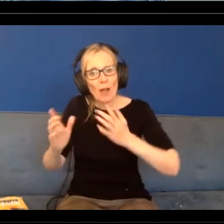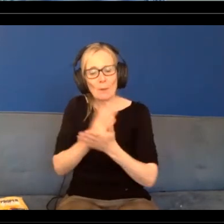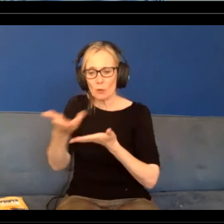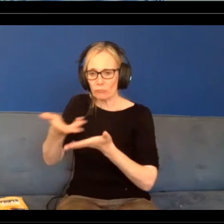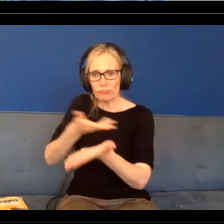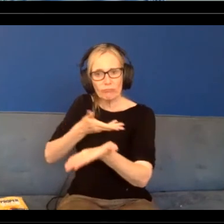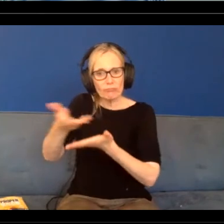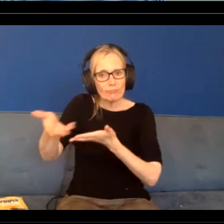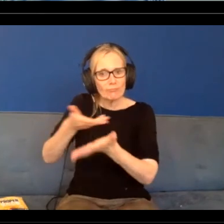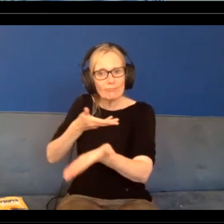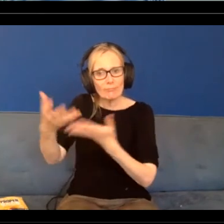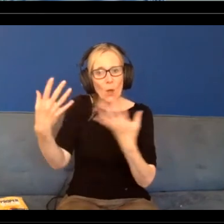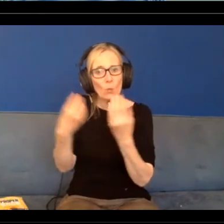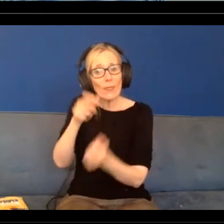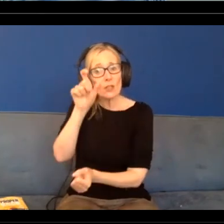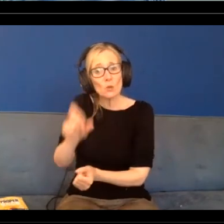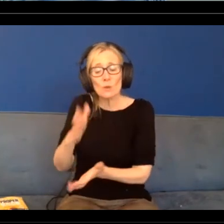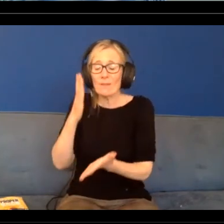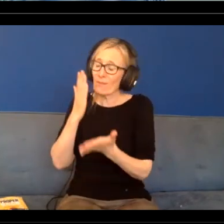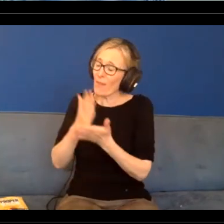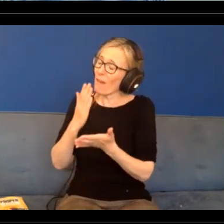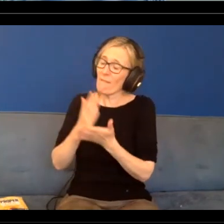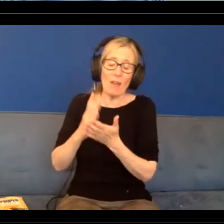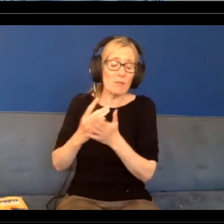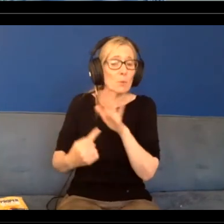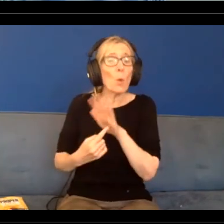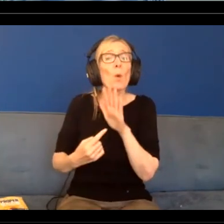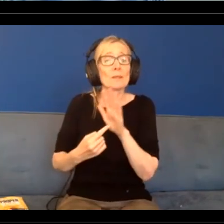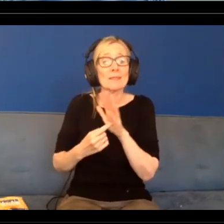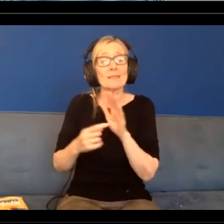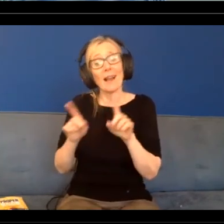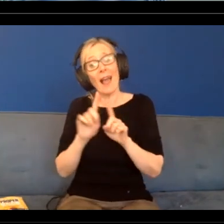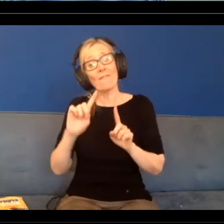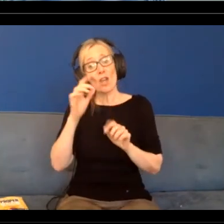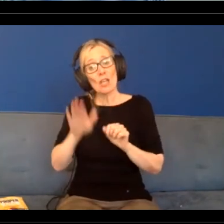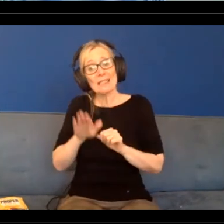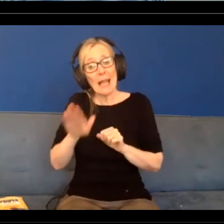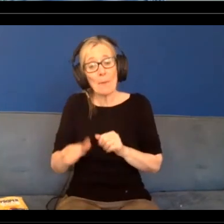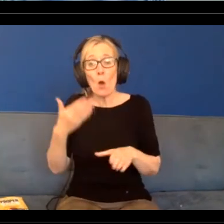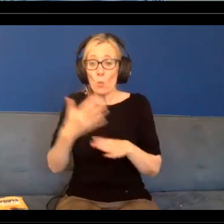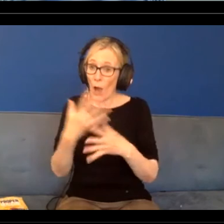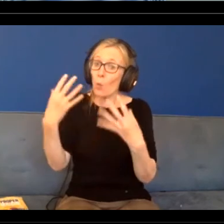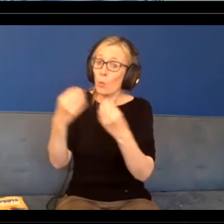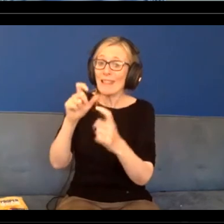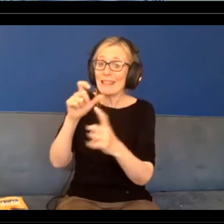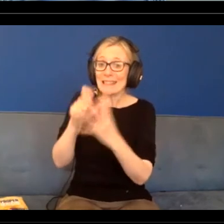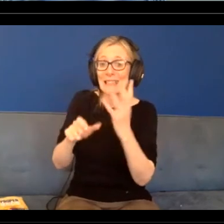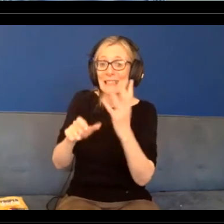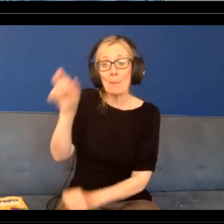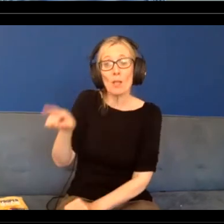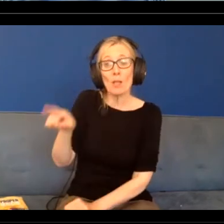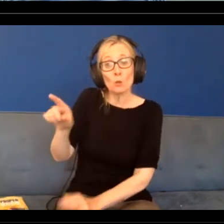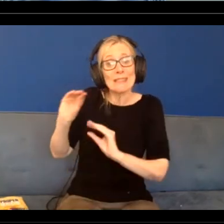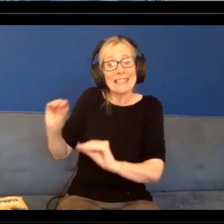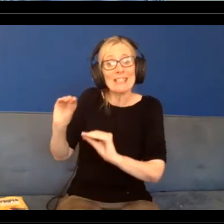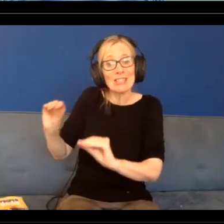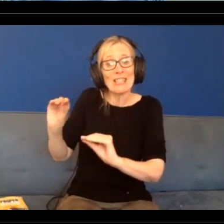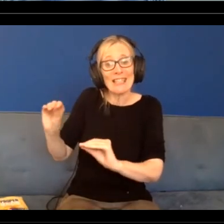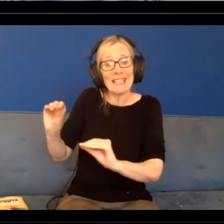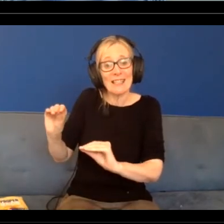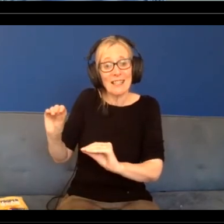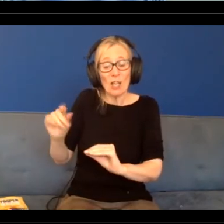that is one of the first steps, I think. Work with the disabled person that you are teaching and you will be able to